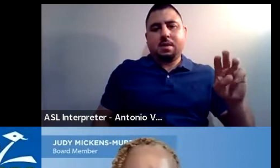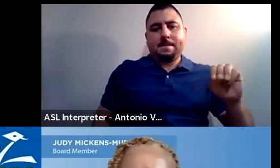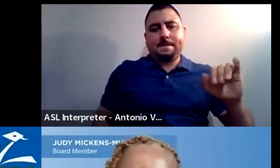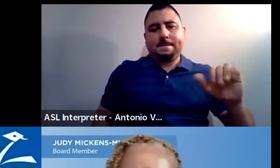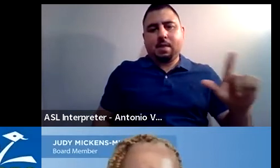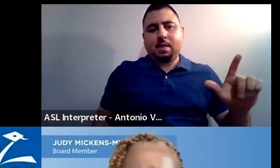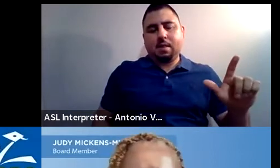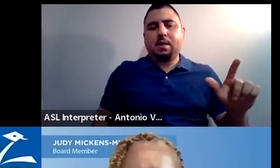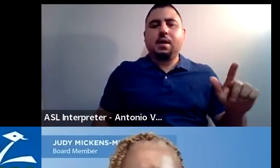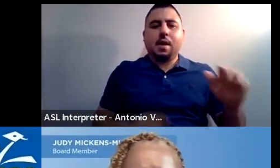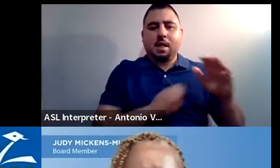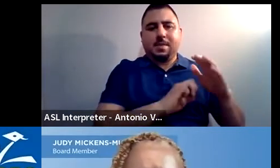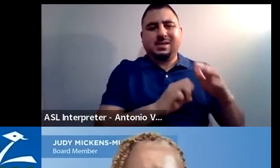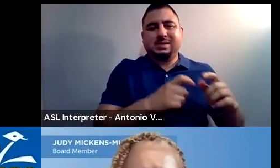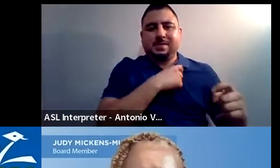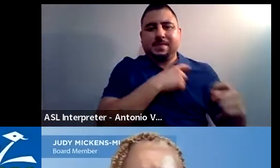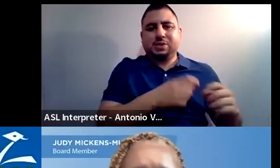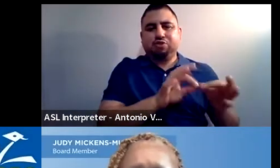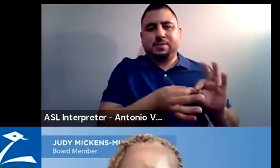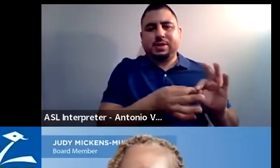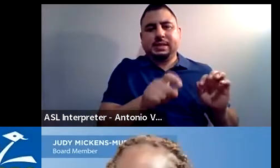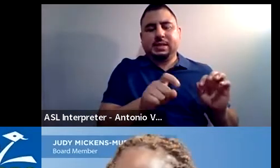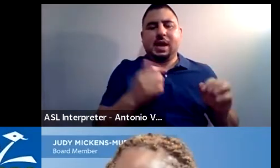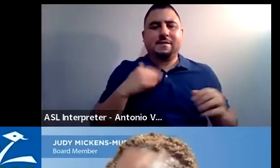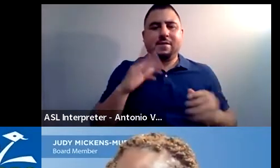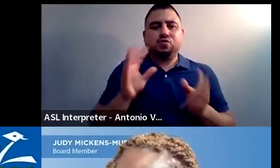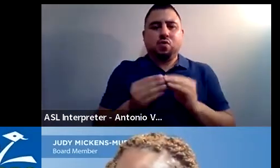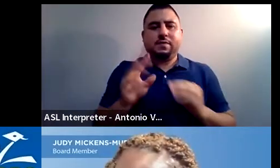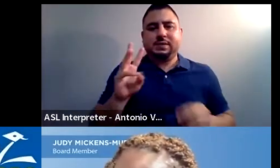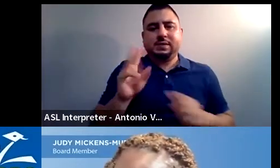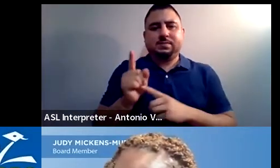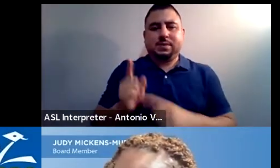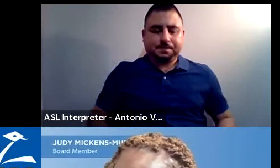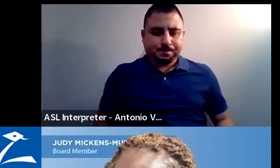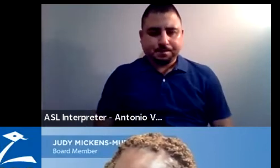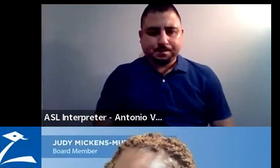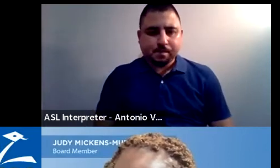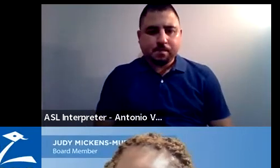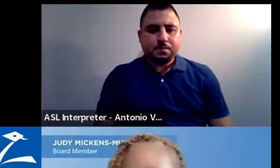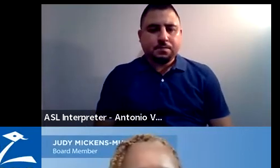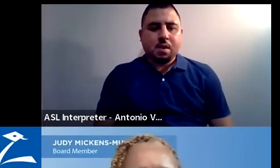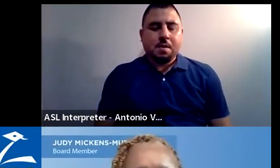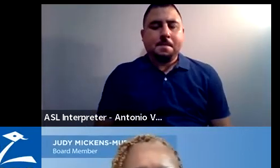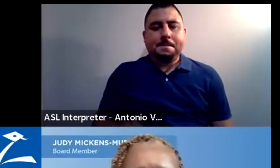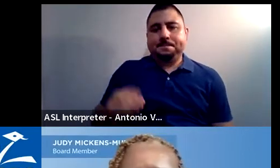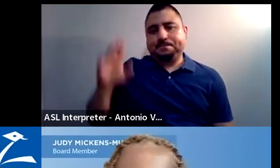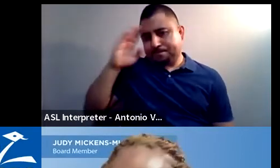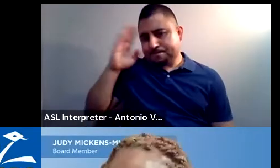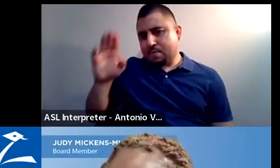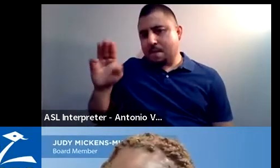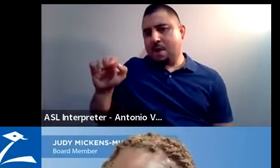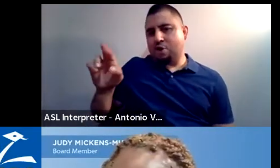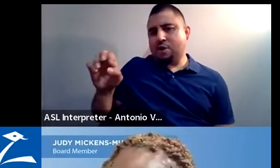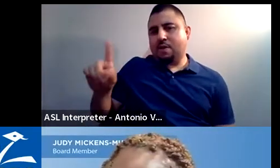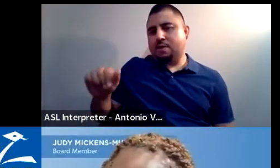Spanish interpretation is needed, therefore she will have 6 minutes. Hola, señora Barrera. Ahora es su oportunidad de poder